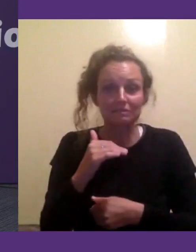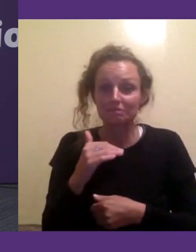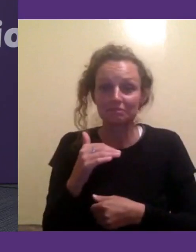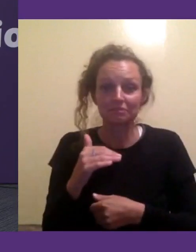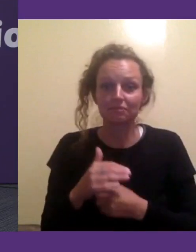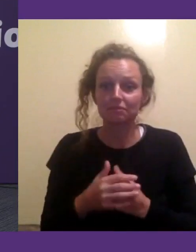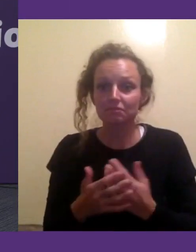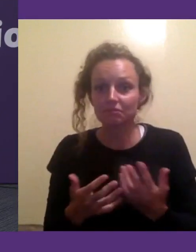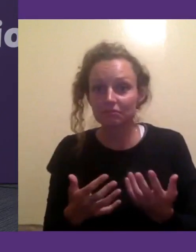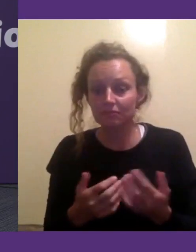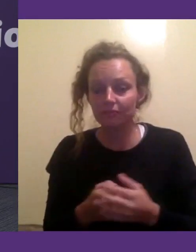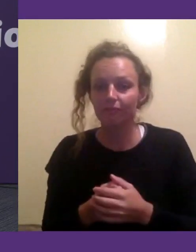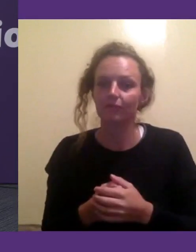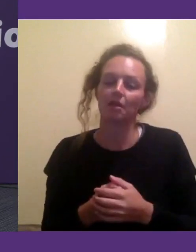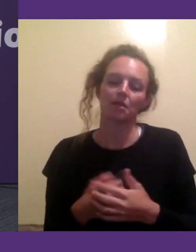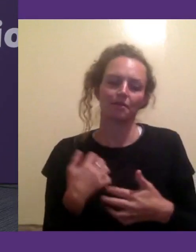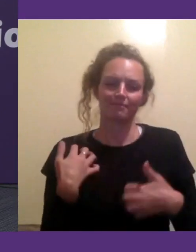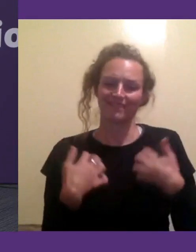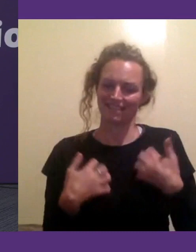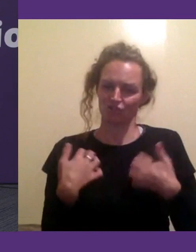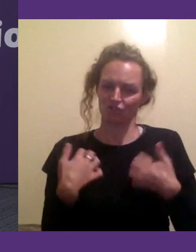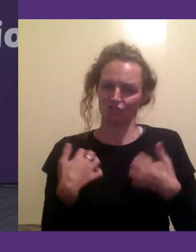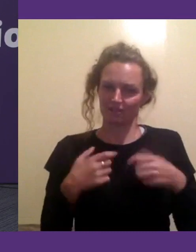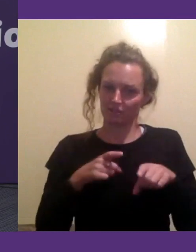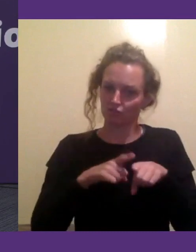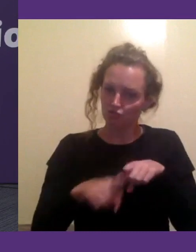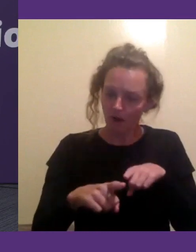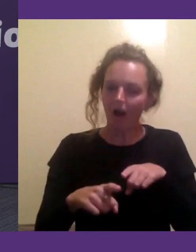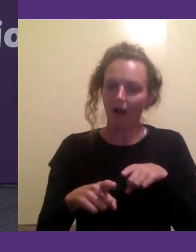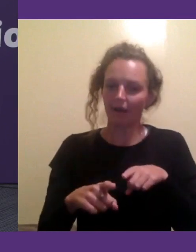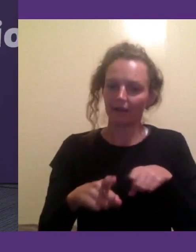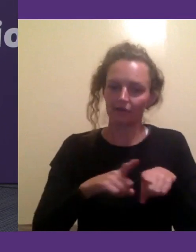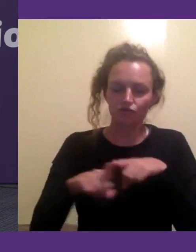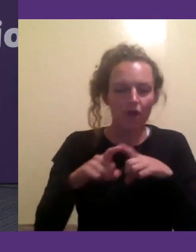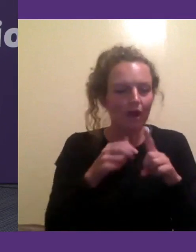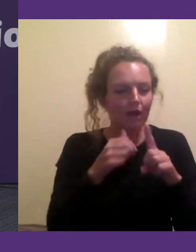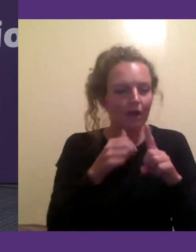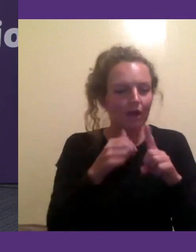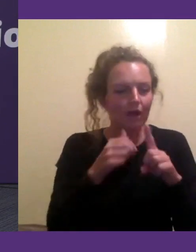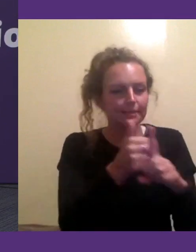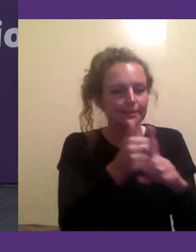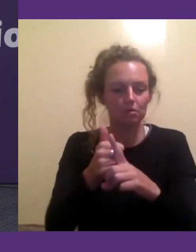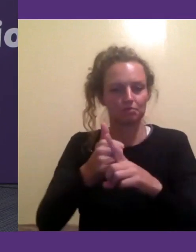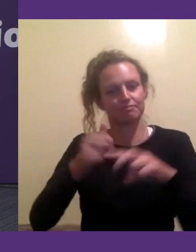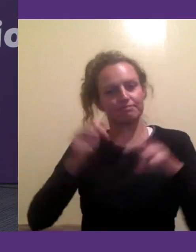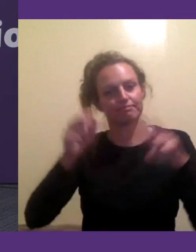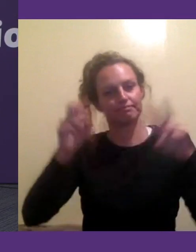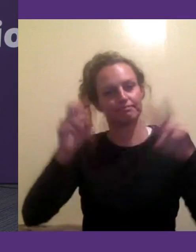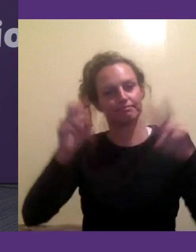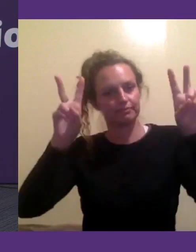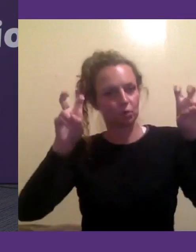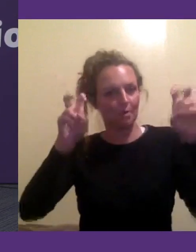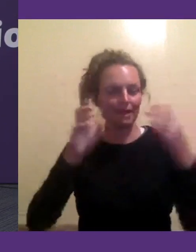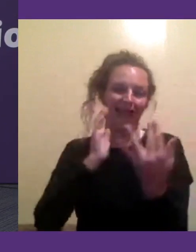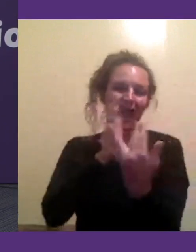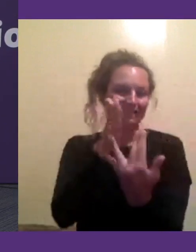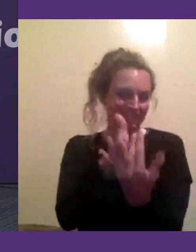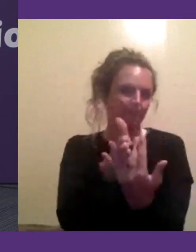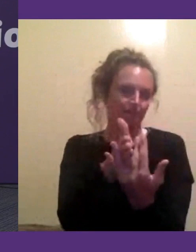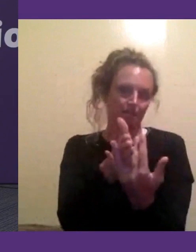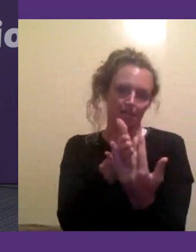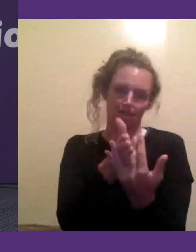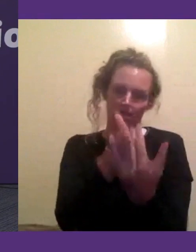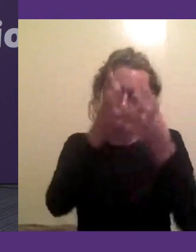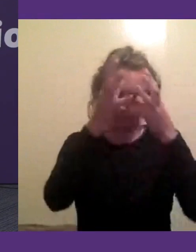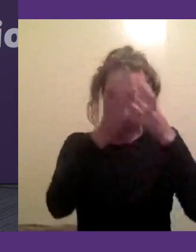interesting to try and support accessibility as a bigger part of the design process of anything. So